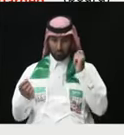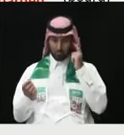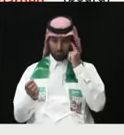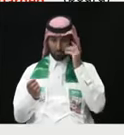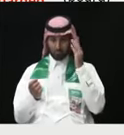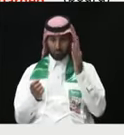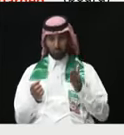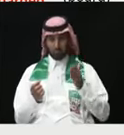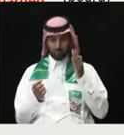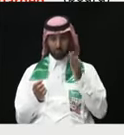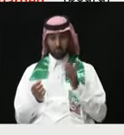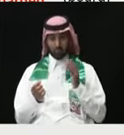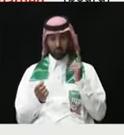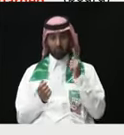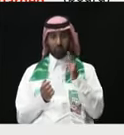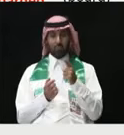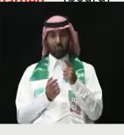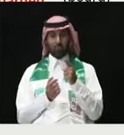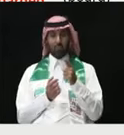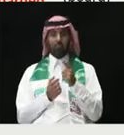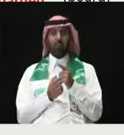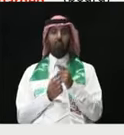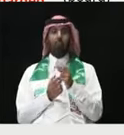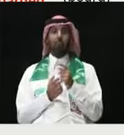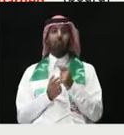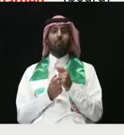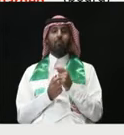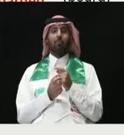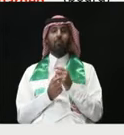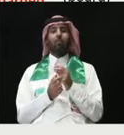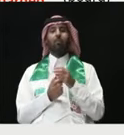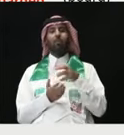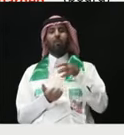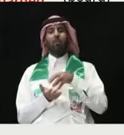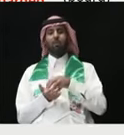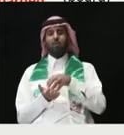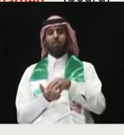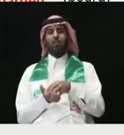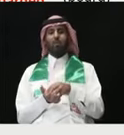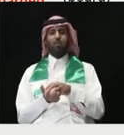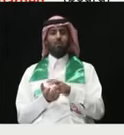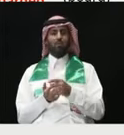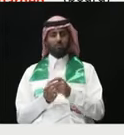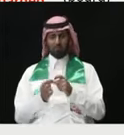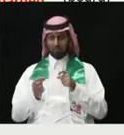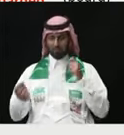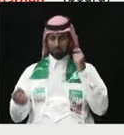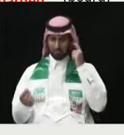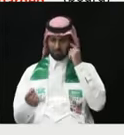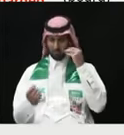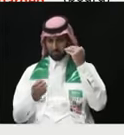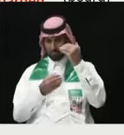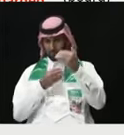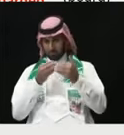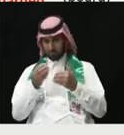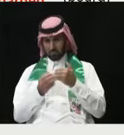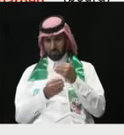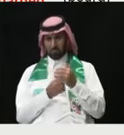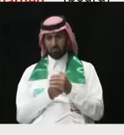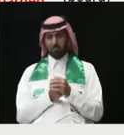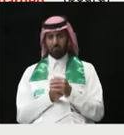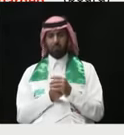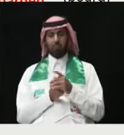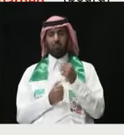train set off, as it was setting off, the long action is setting off. Then we